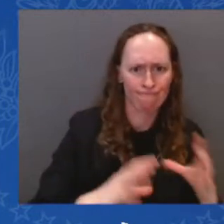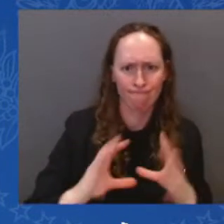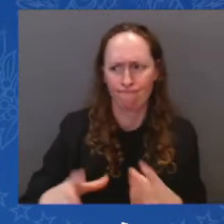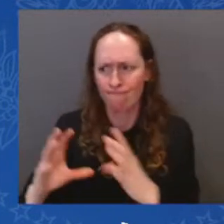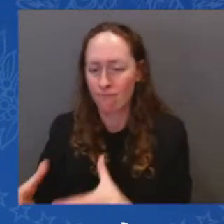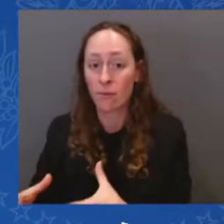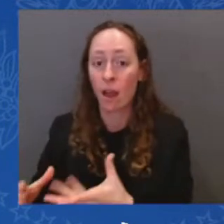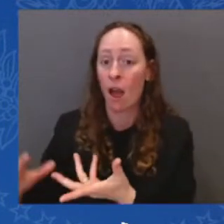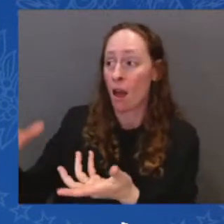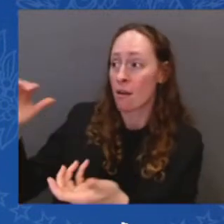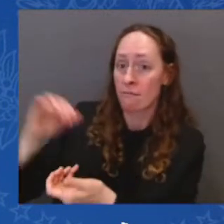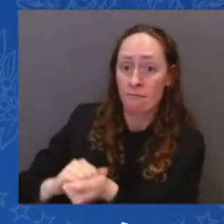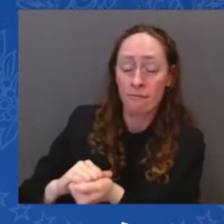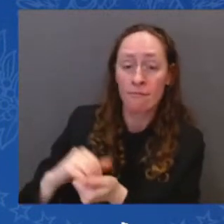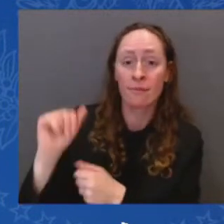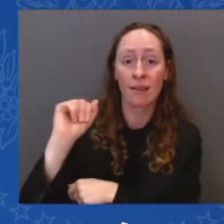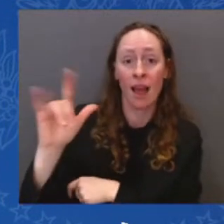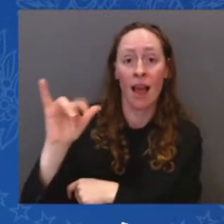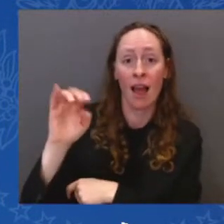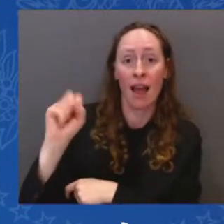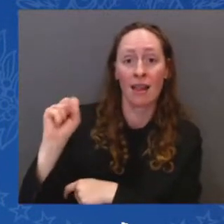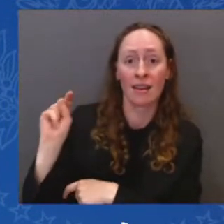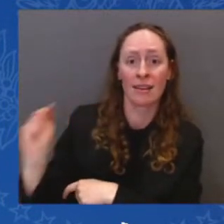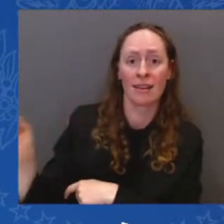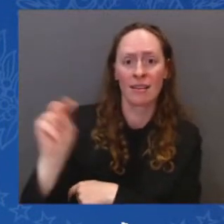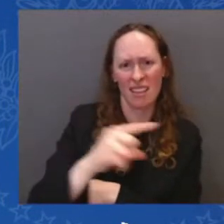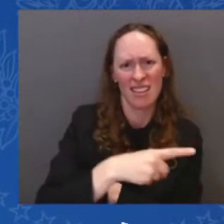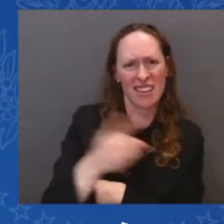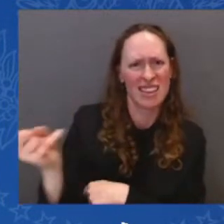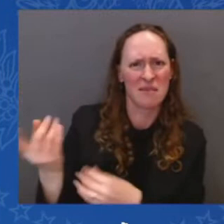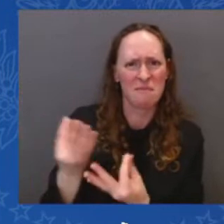Revolution, the United States of America has never fought alone.